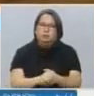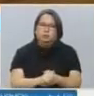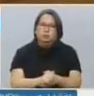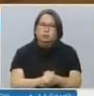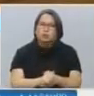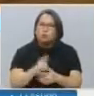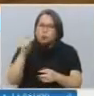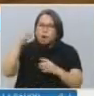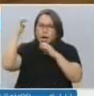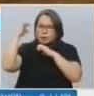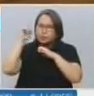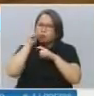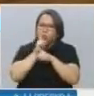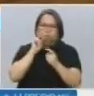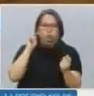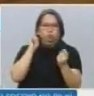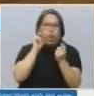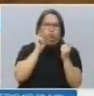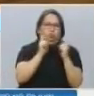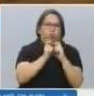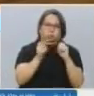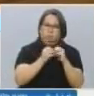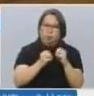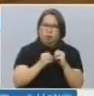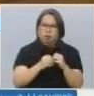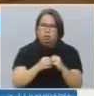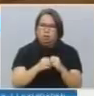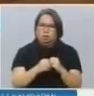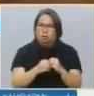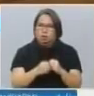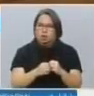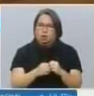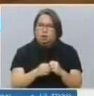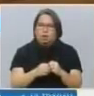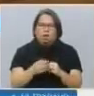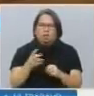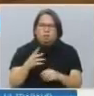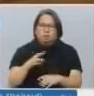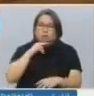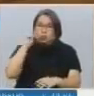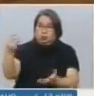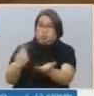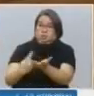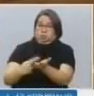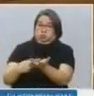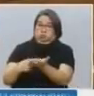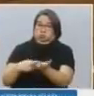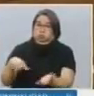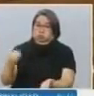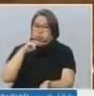Expect reforms, radical ones. I do not intend to quarrel with anybody who demanded,